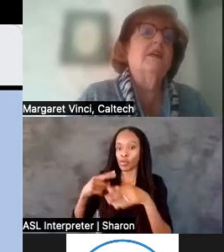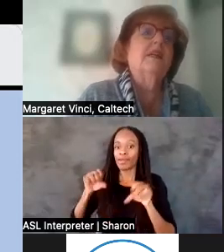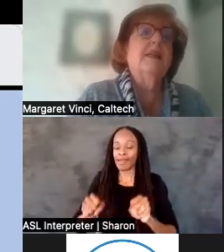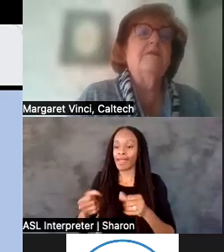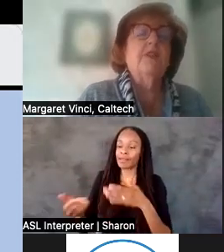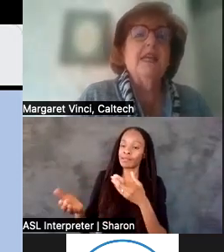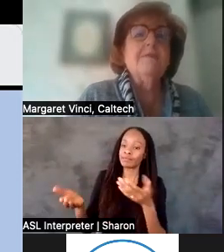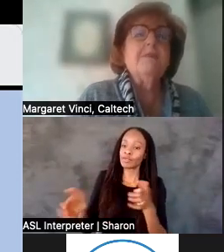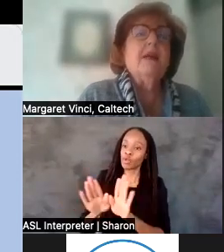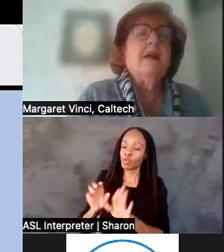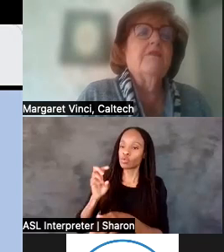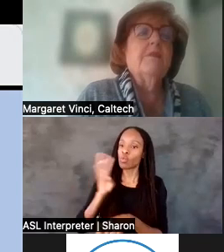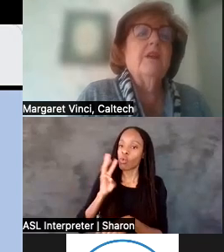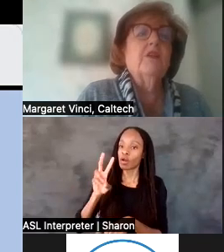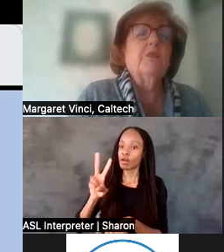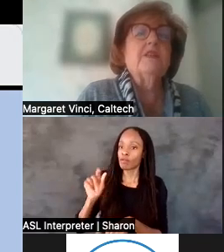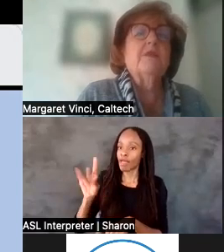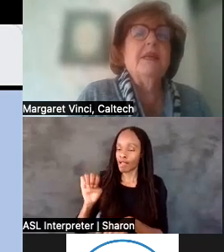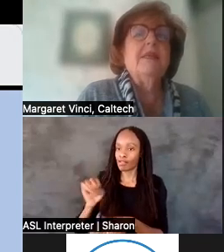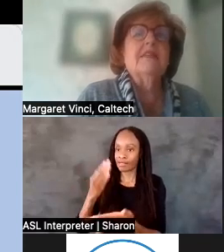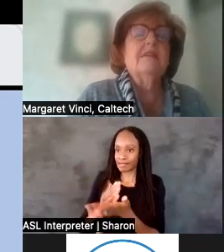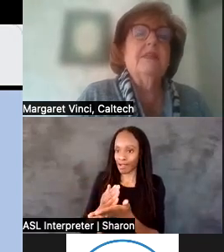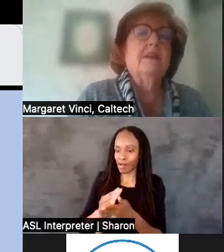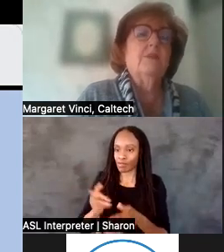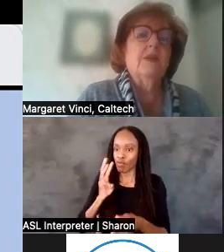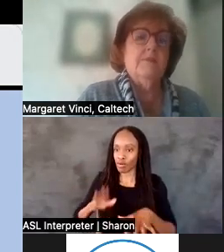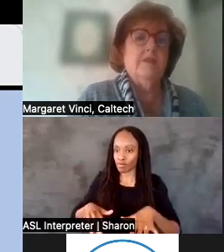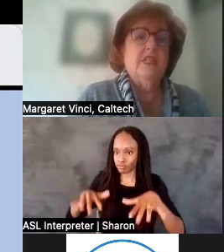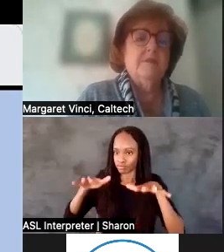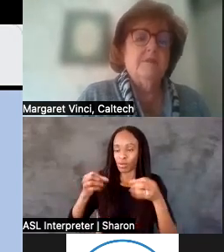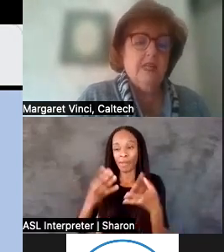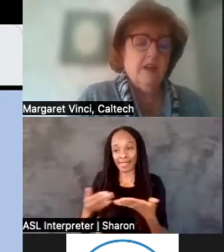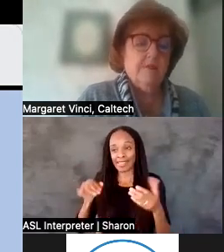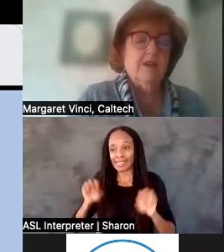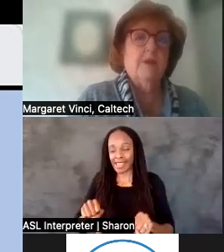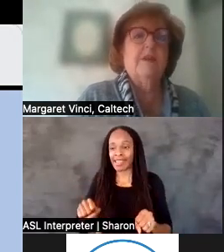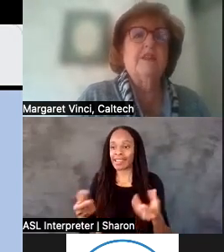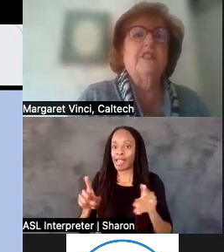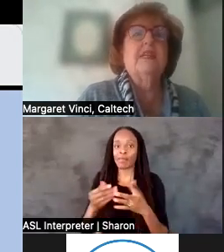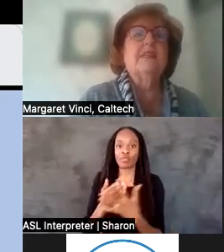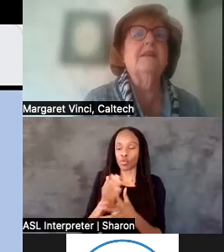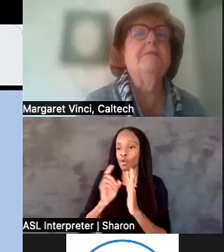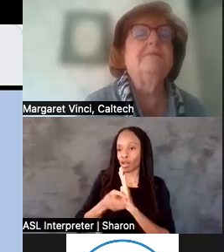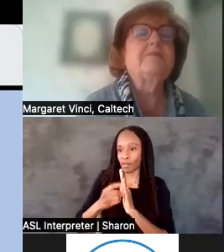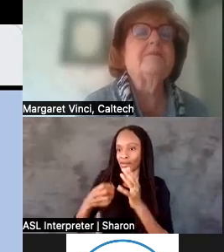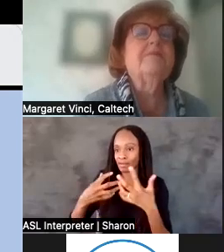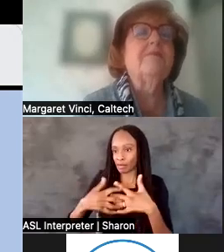to eliminate flooding from that earthquake. So many things can be done with machine-to-machine automated operations. Next